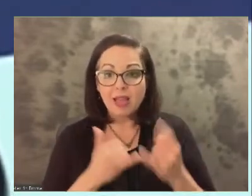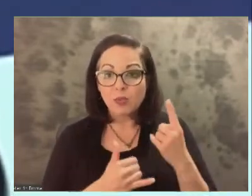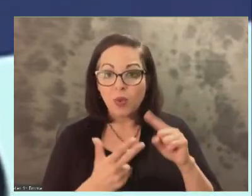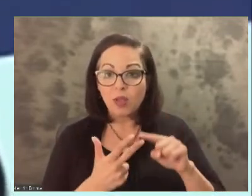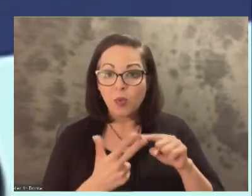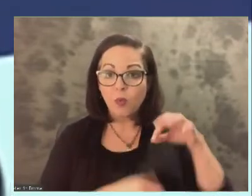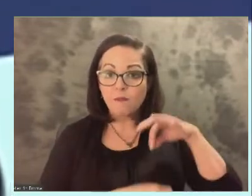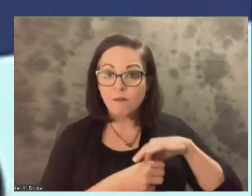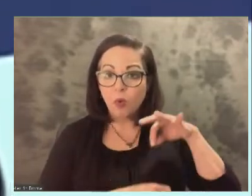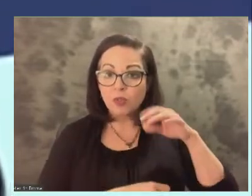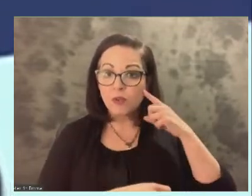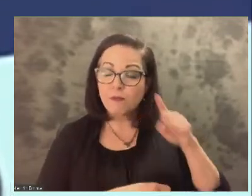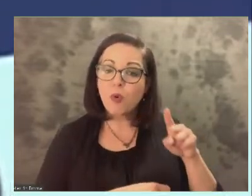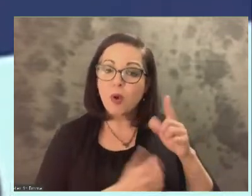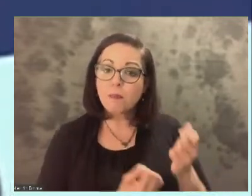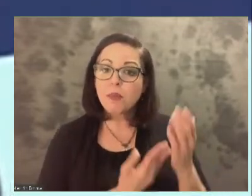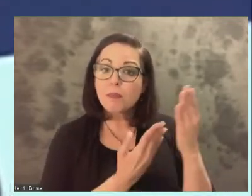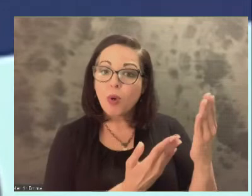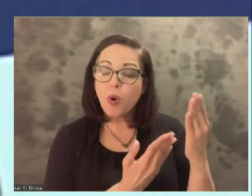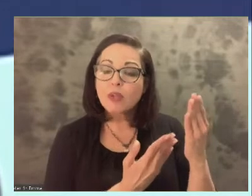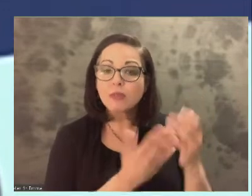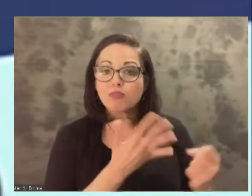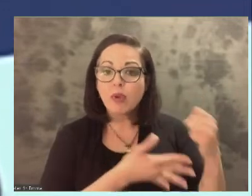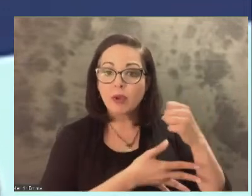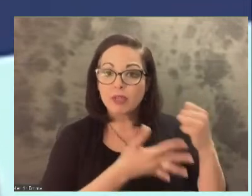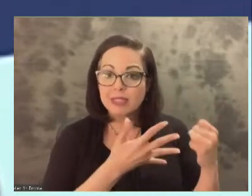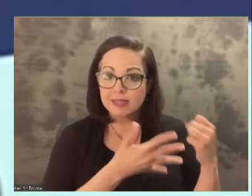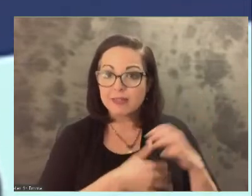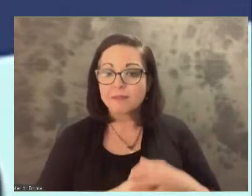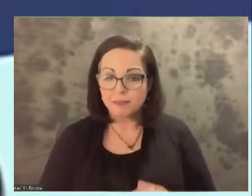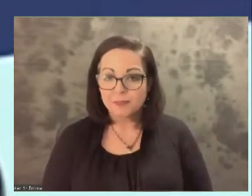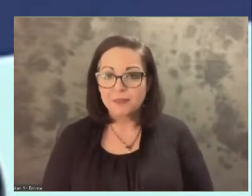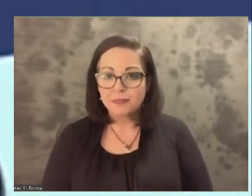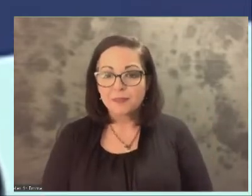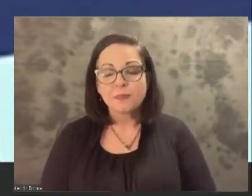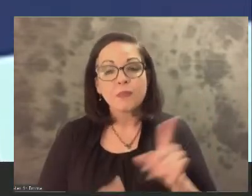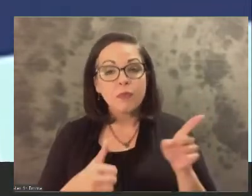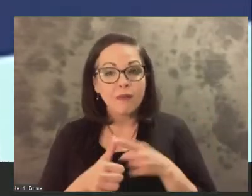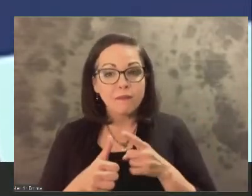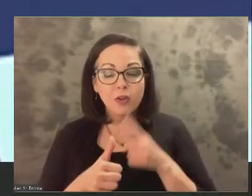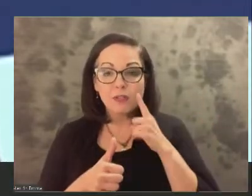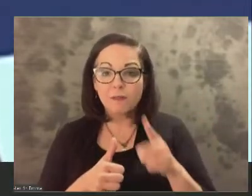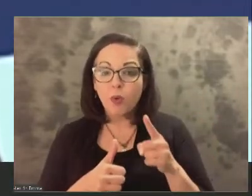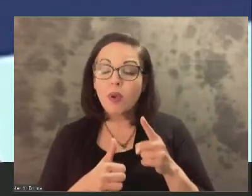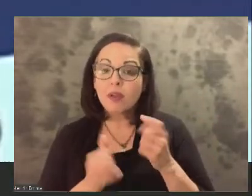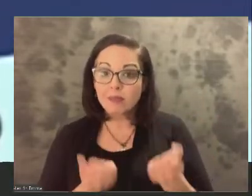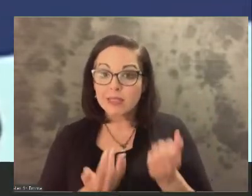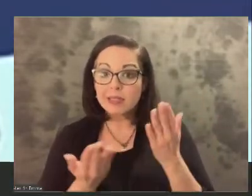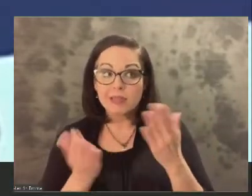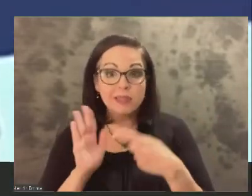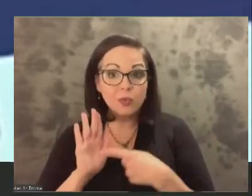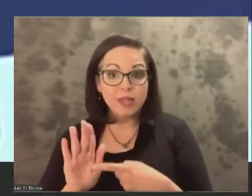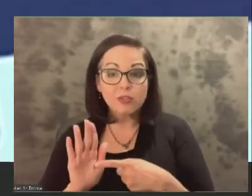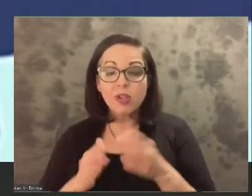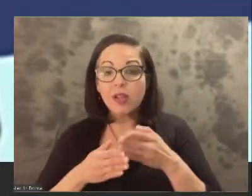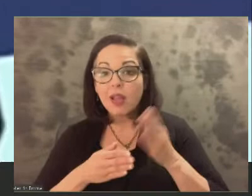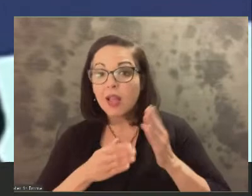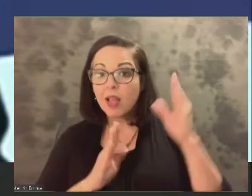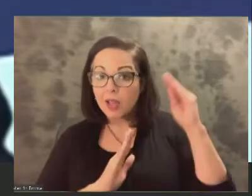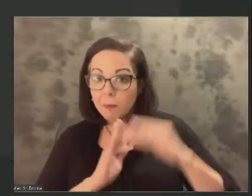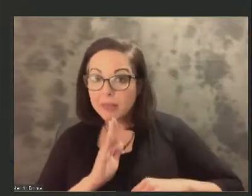the proposed priorities. Okay. So first for consideration, the complete